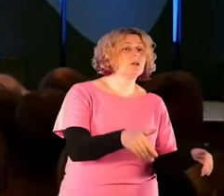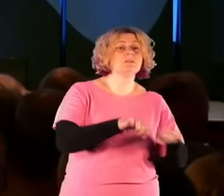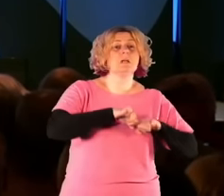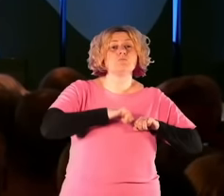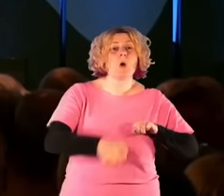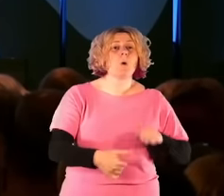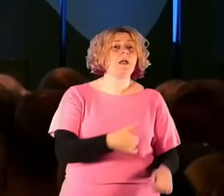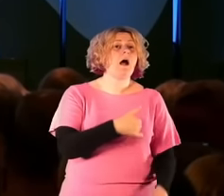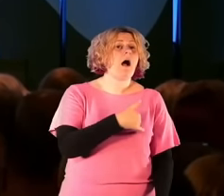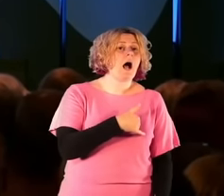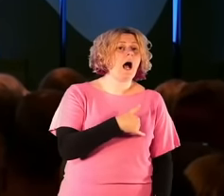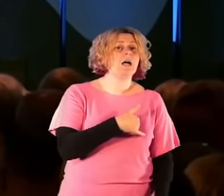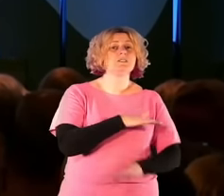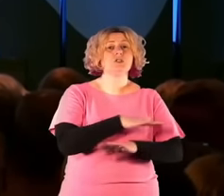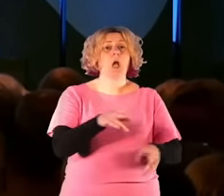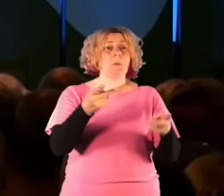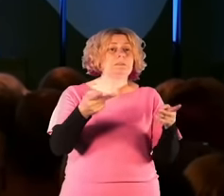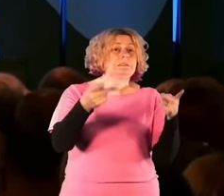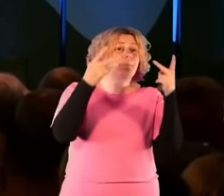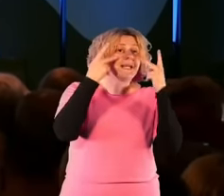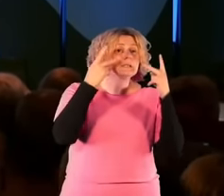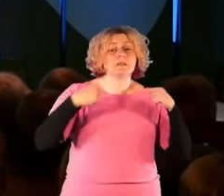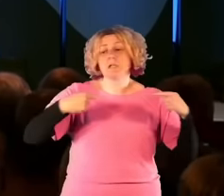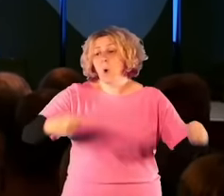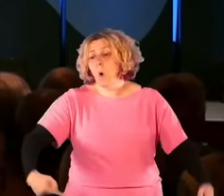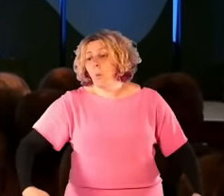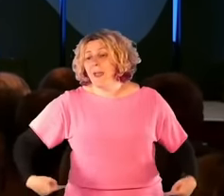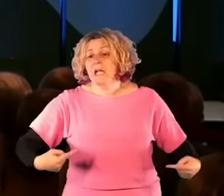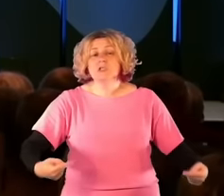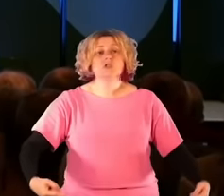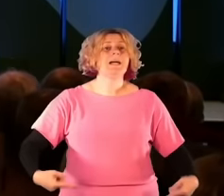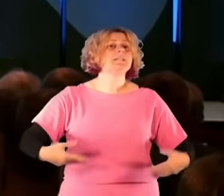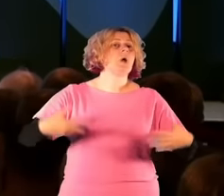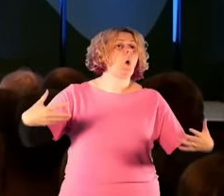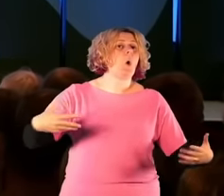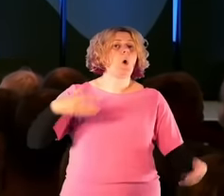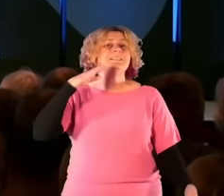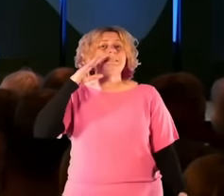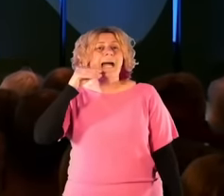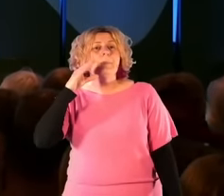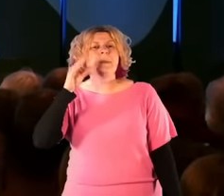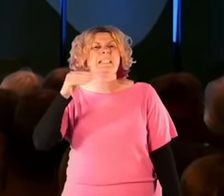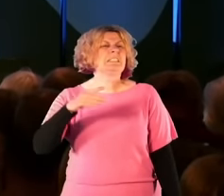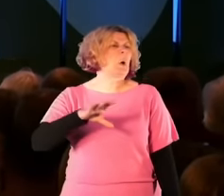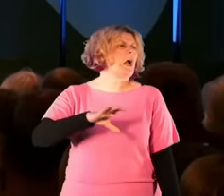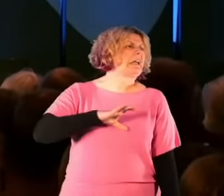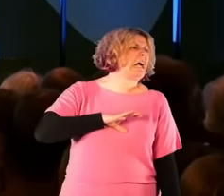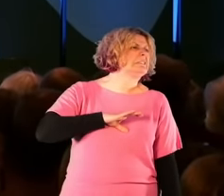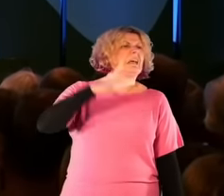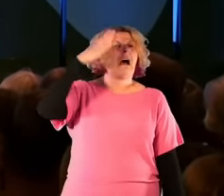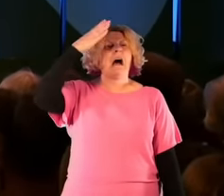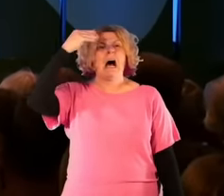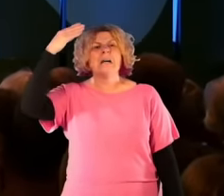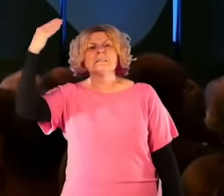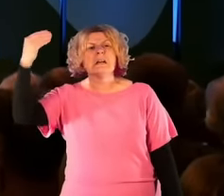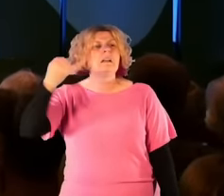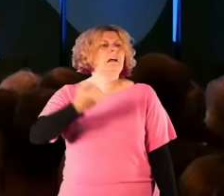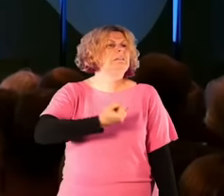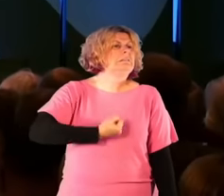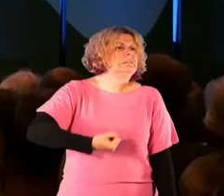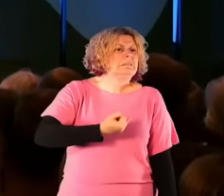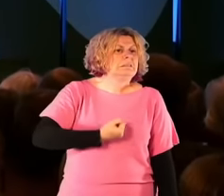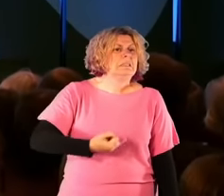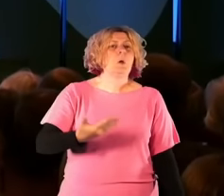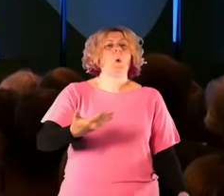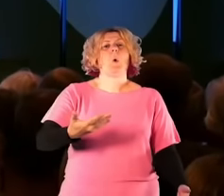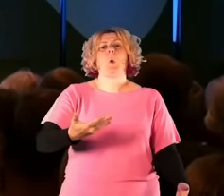no spectacles or wheelchairs or heart disease or diabetes or cancer or AIDS or Alzheimer's or grief or sin or dementia or